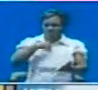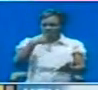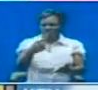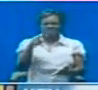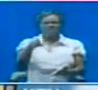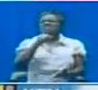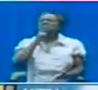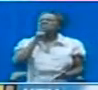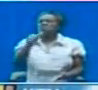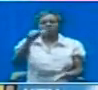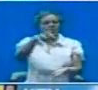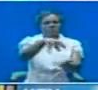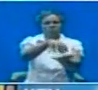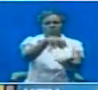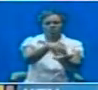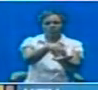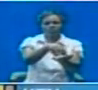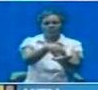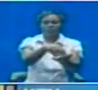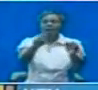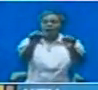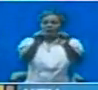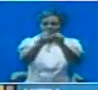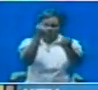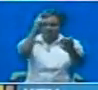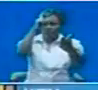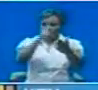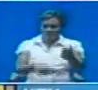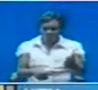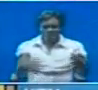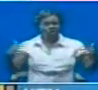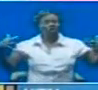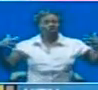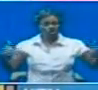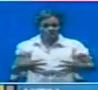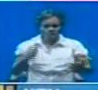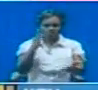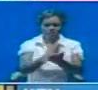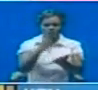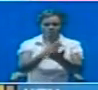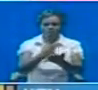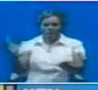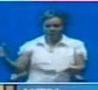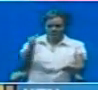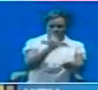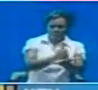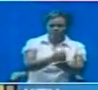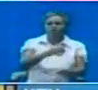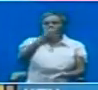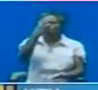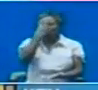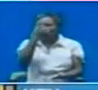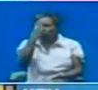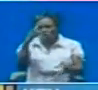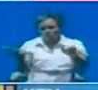this is not the case. What followed was even more unexpected. To appoint Honorable William Ruto,